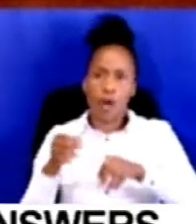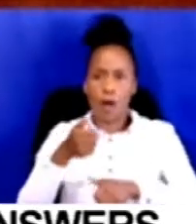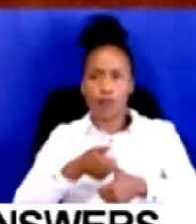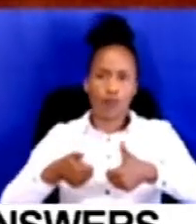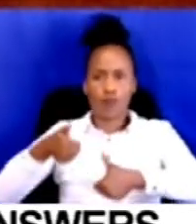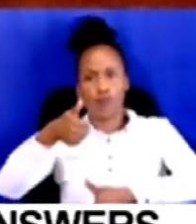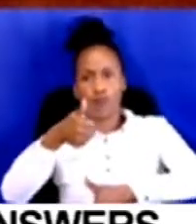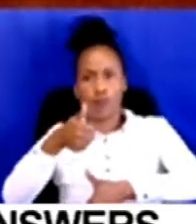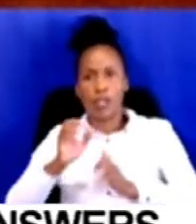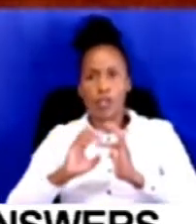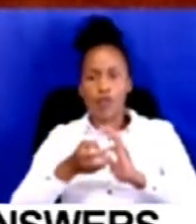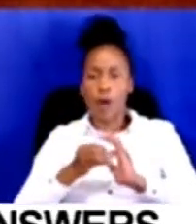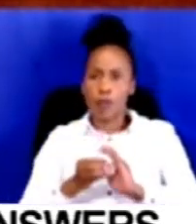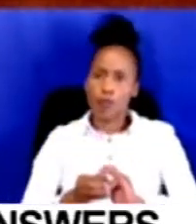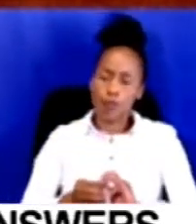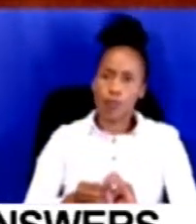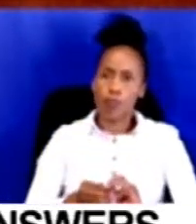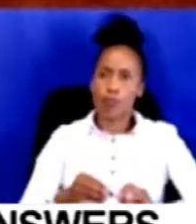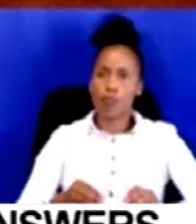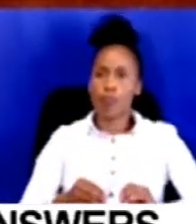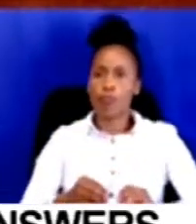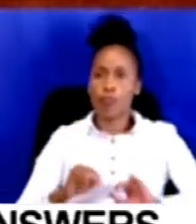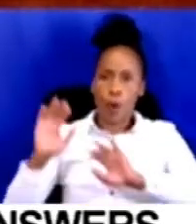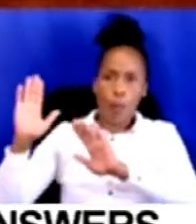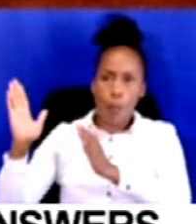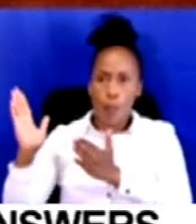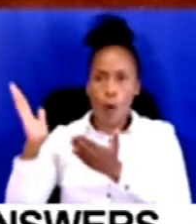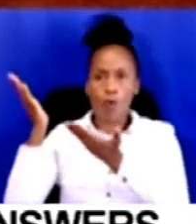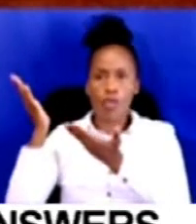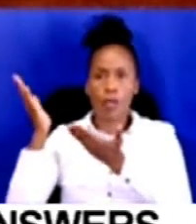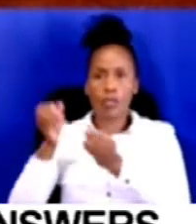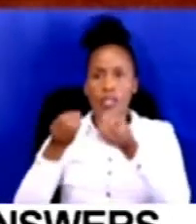and pass motions through council.